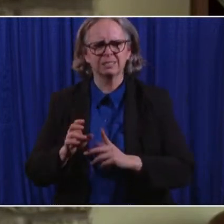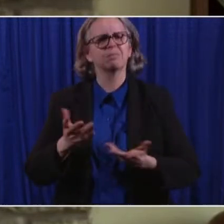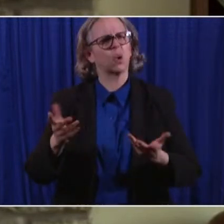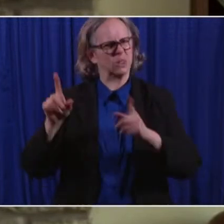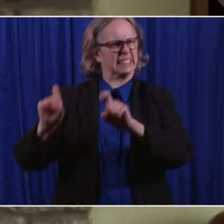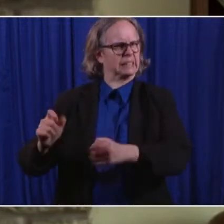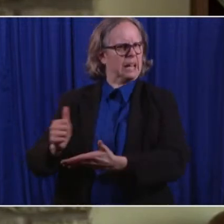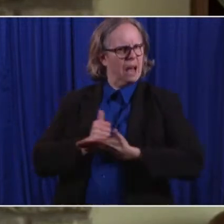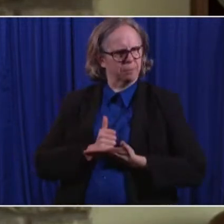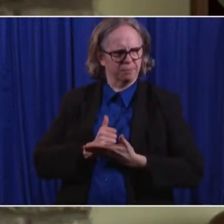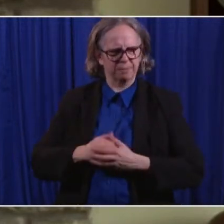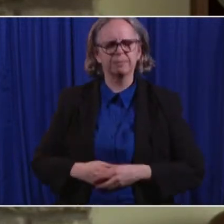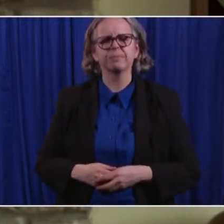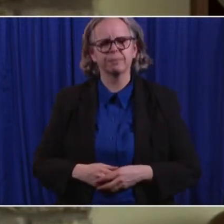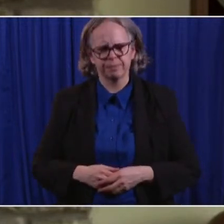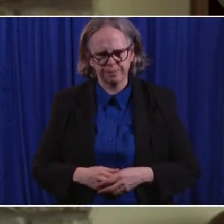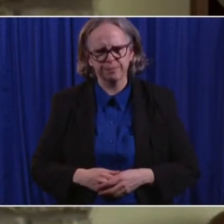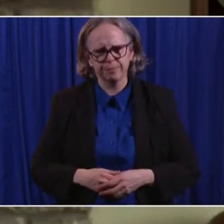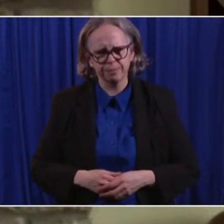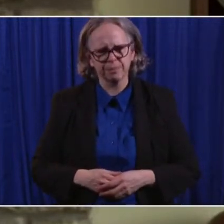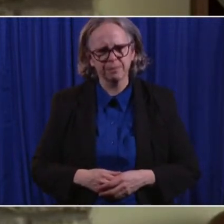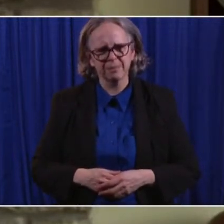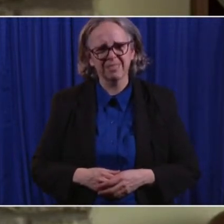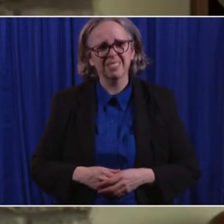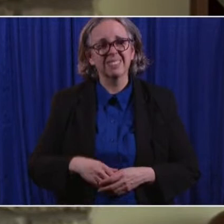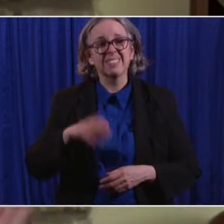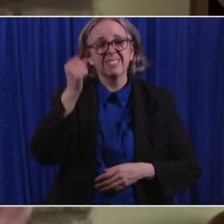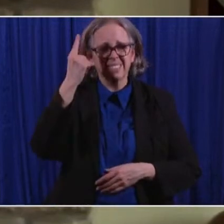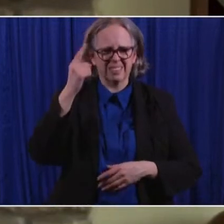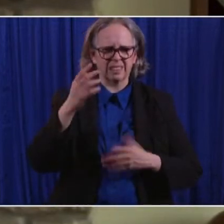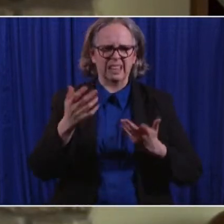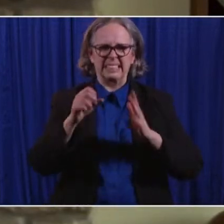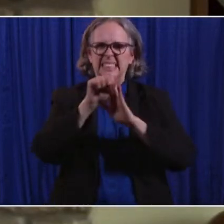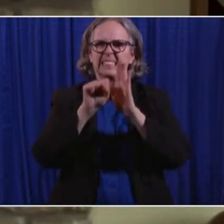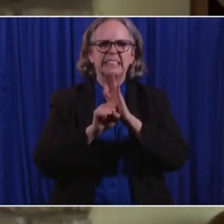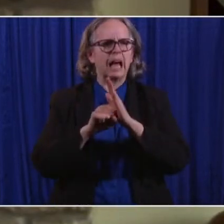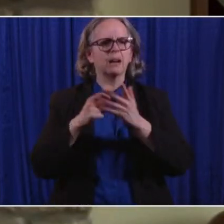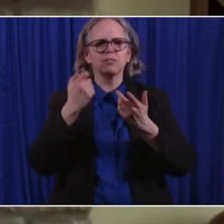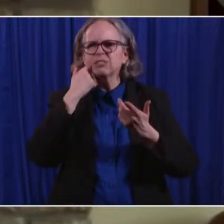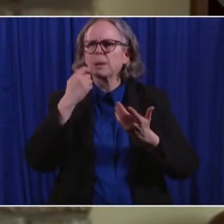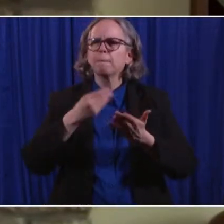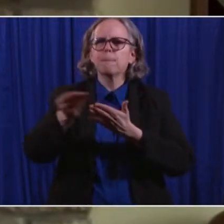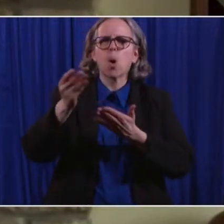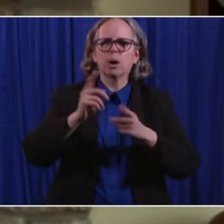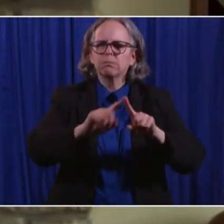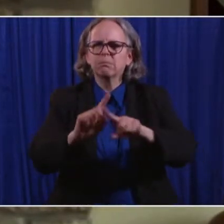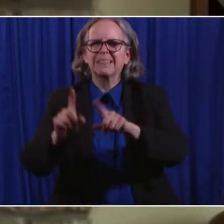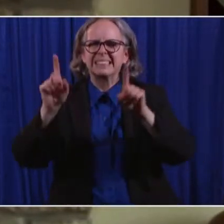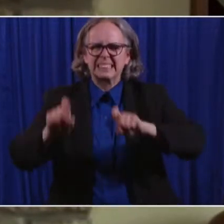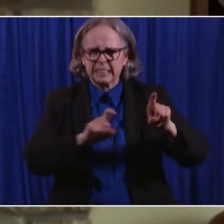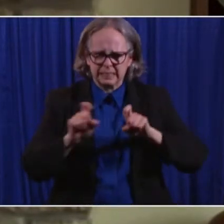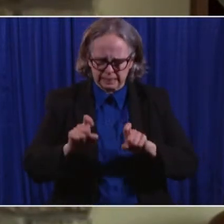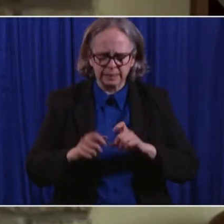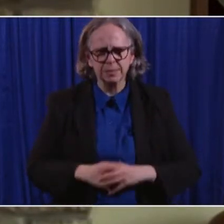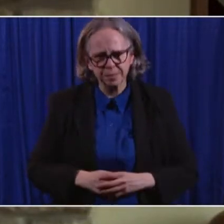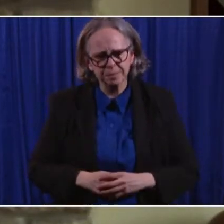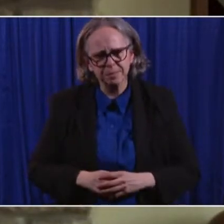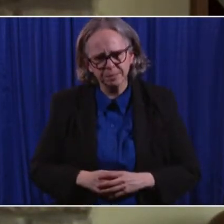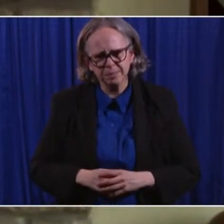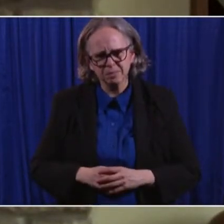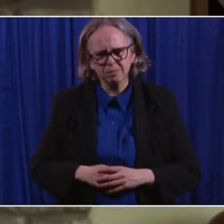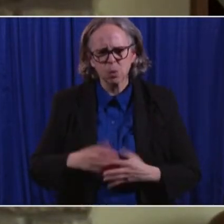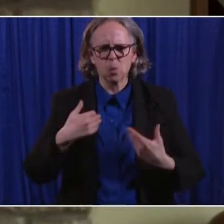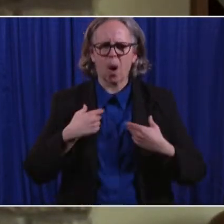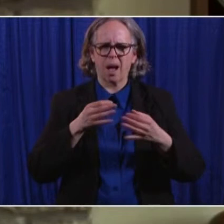And the state has been involved in purchasing some testing. We announced that some time ago, but I want to revisit this because we're making